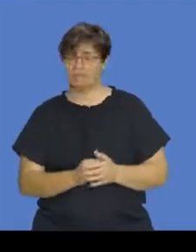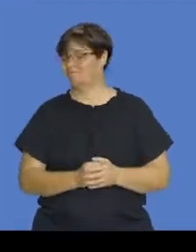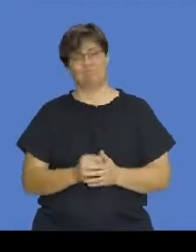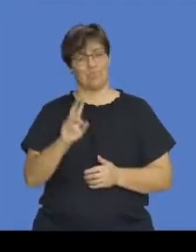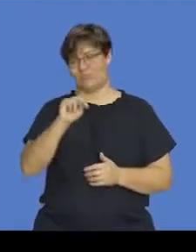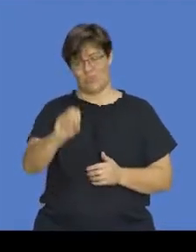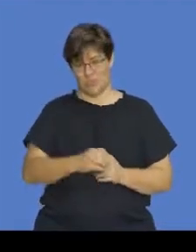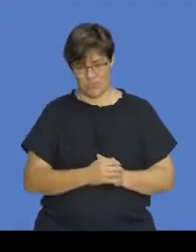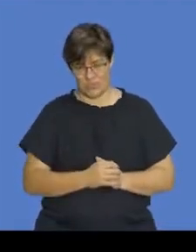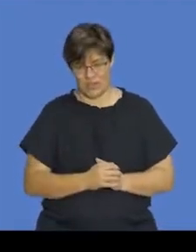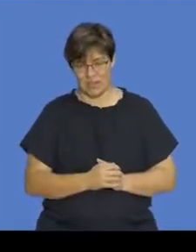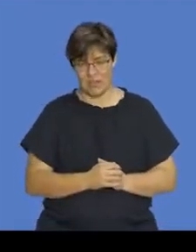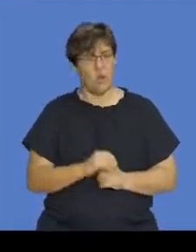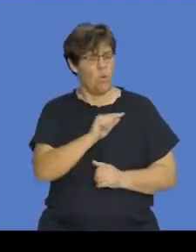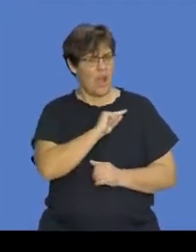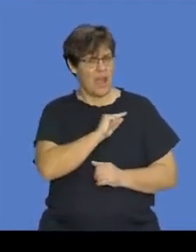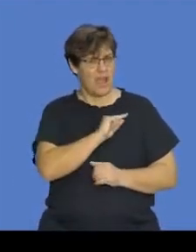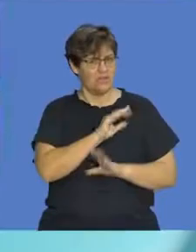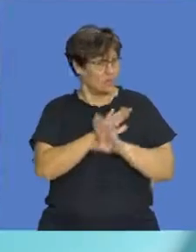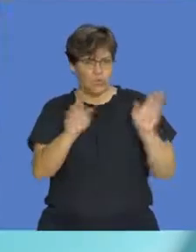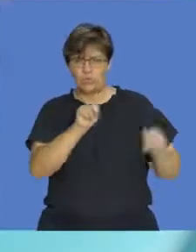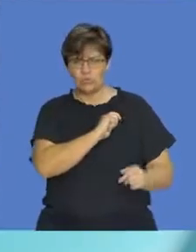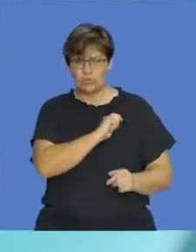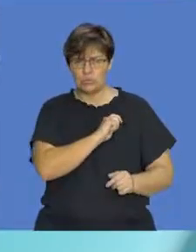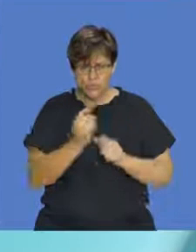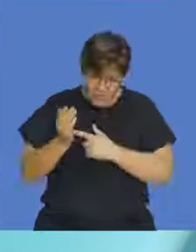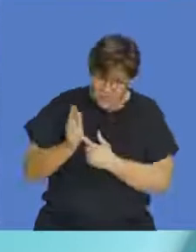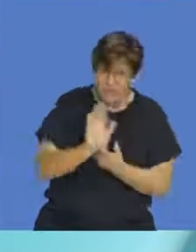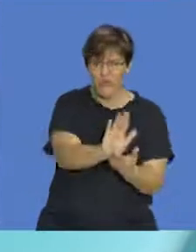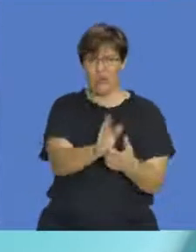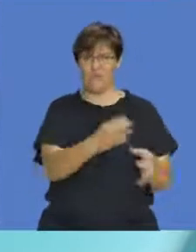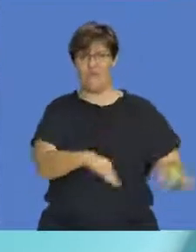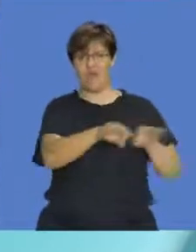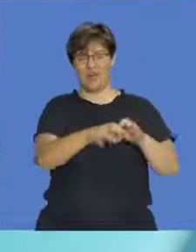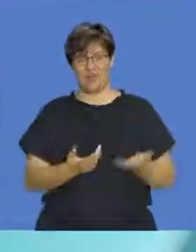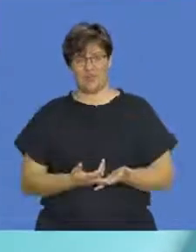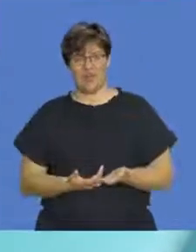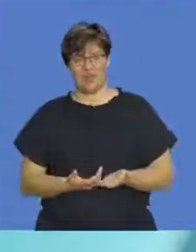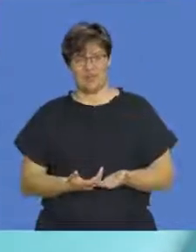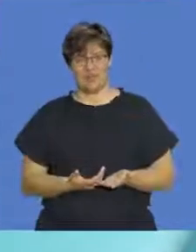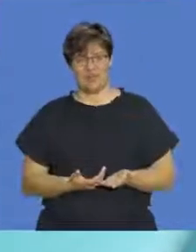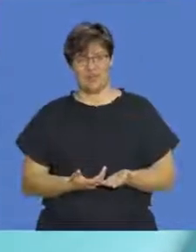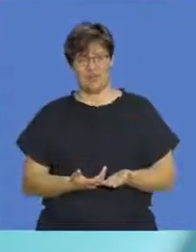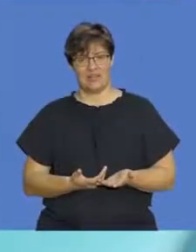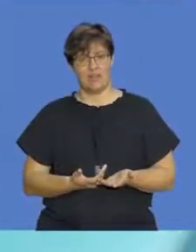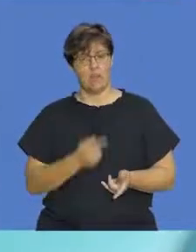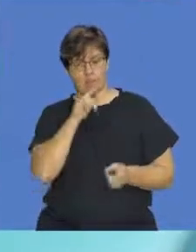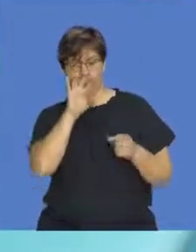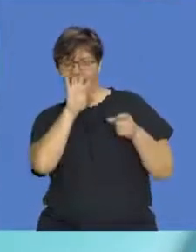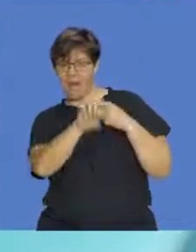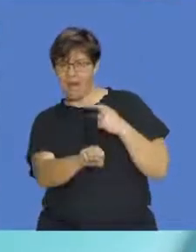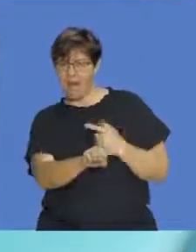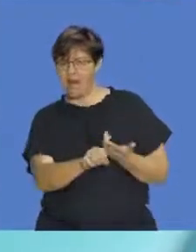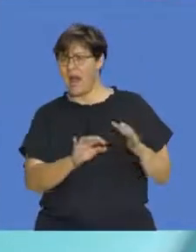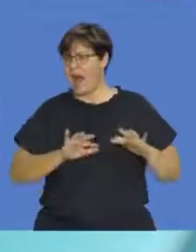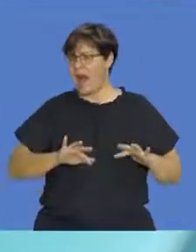definitely no. It is not true. We've shown you the values. So what conclusions can we make?